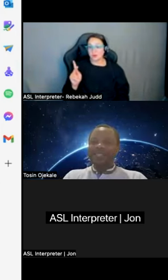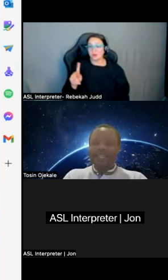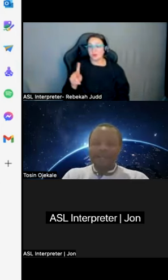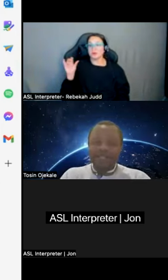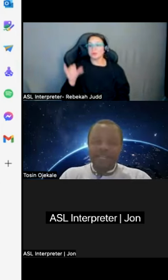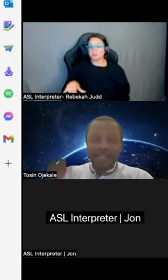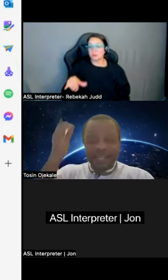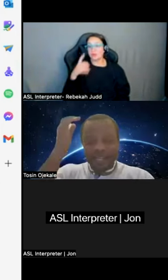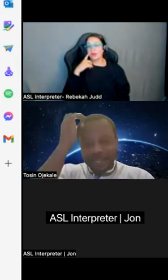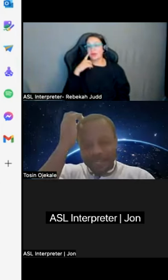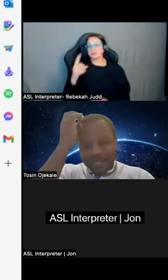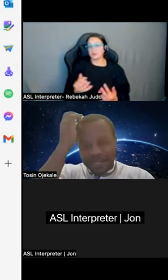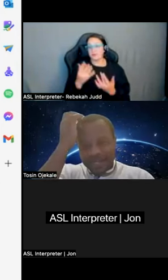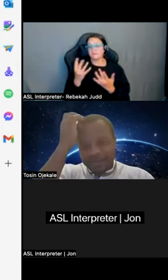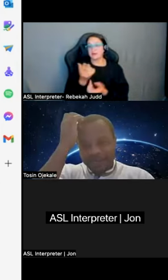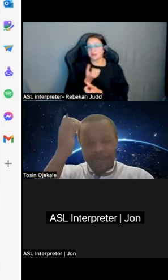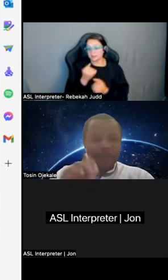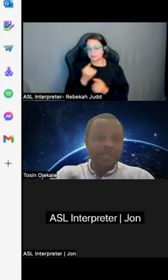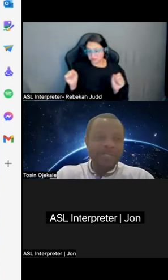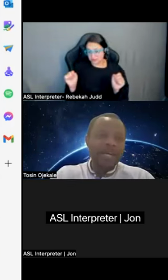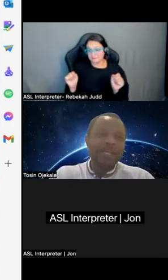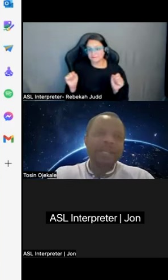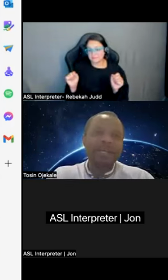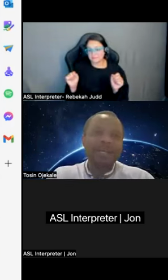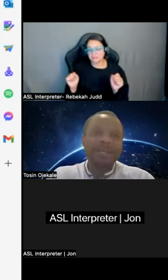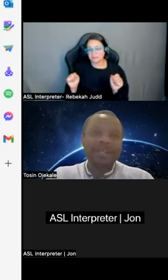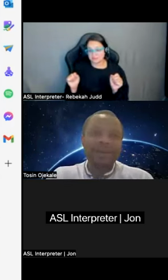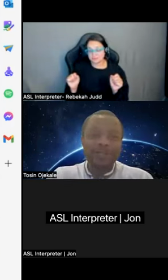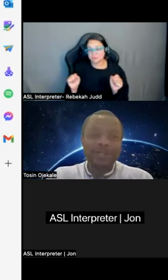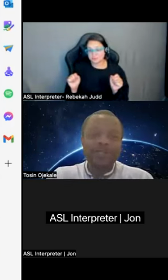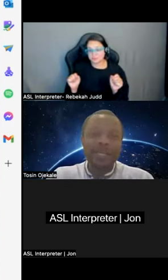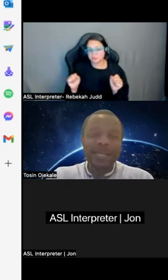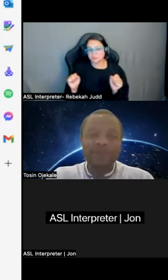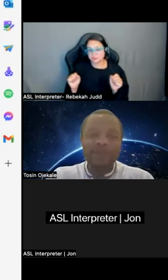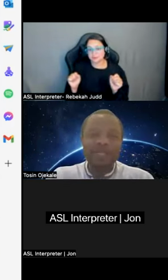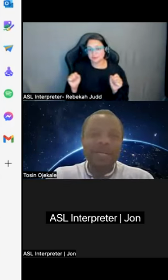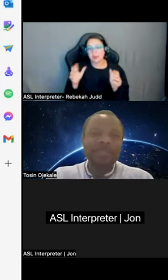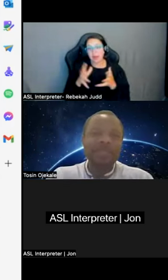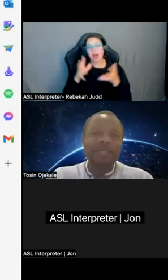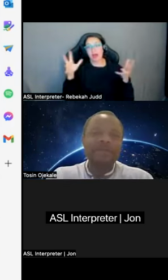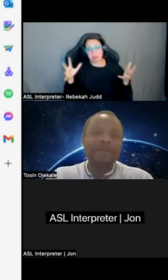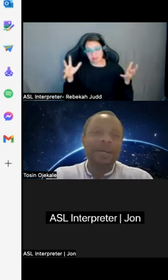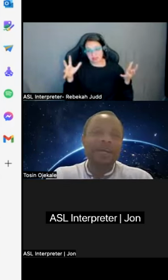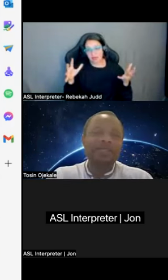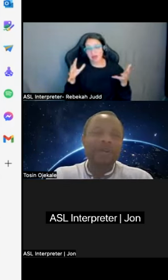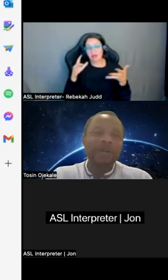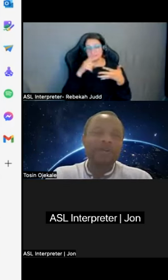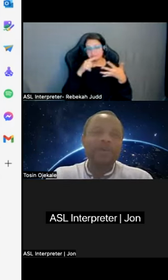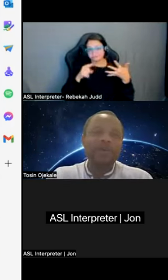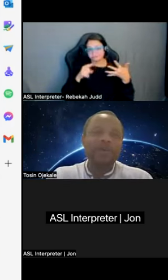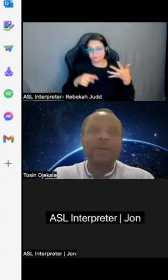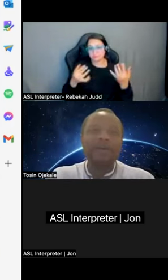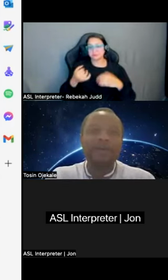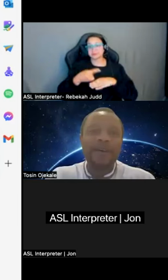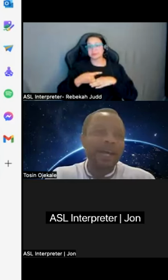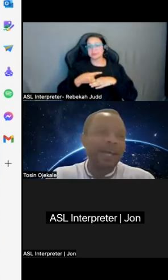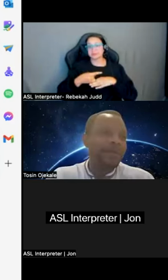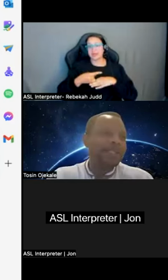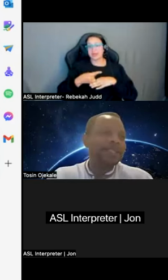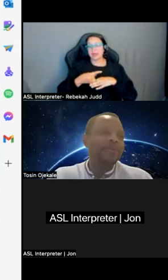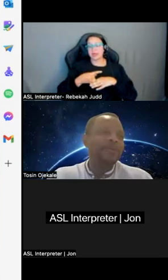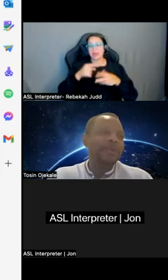fire safety. We've considered a lot today. We've looked at the triangle of